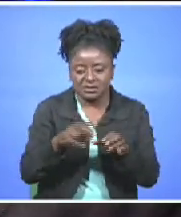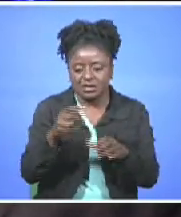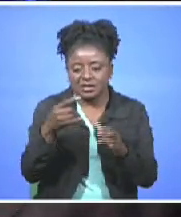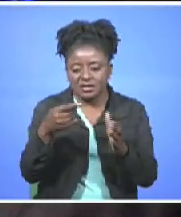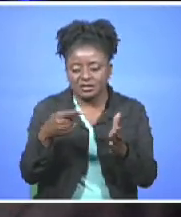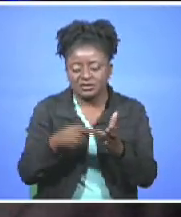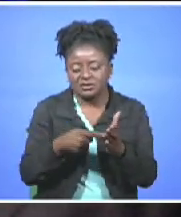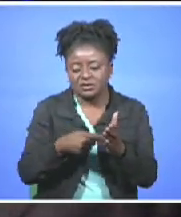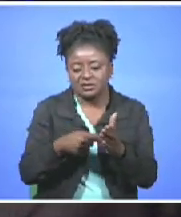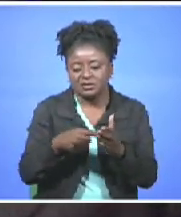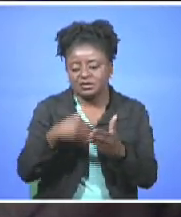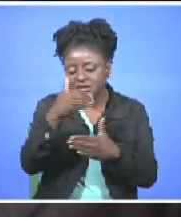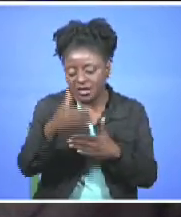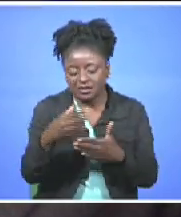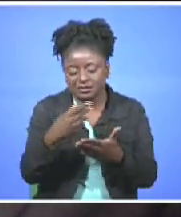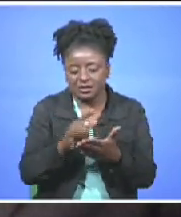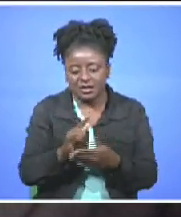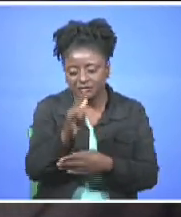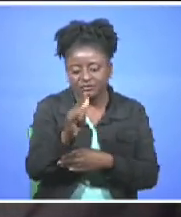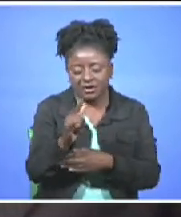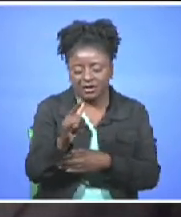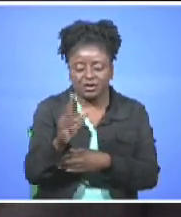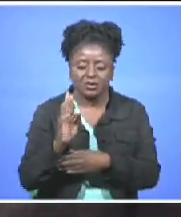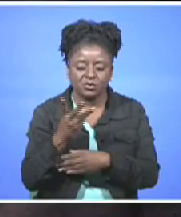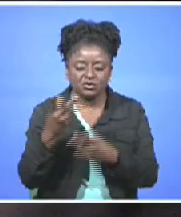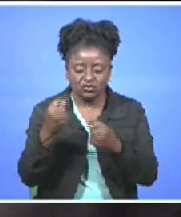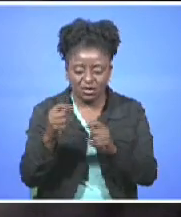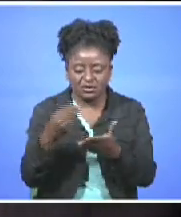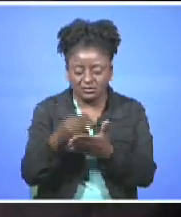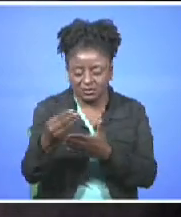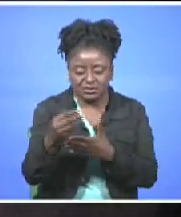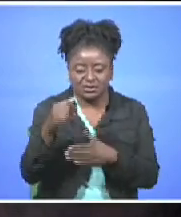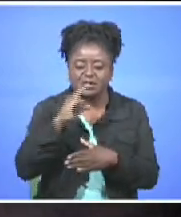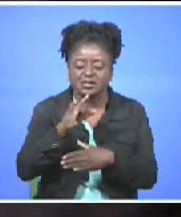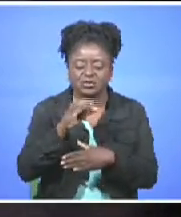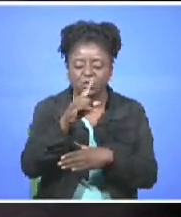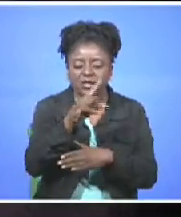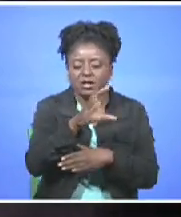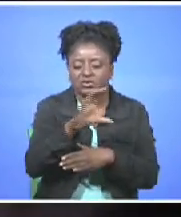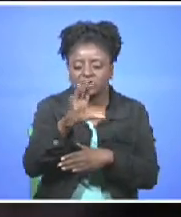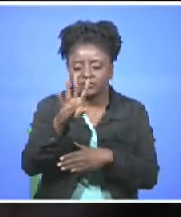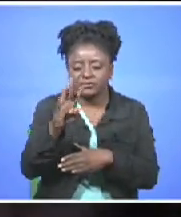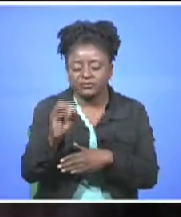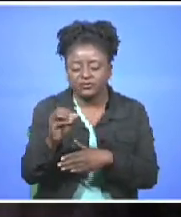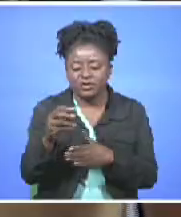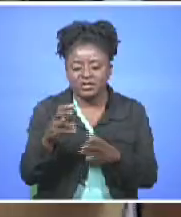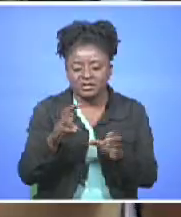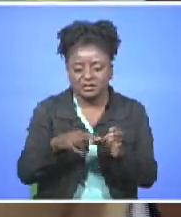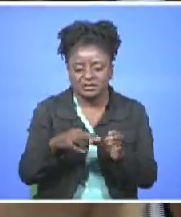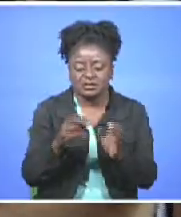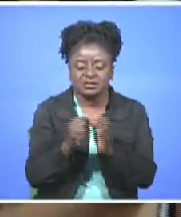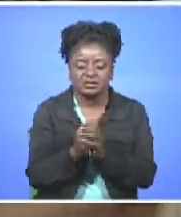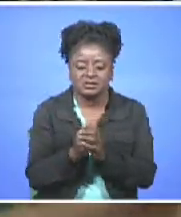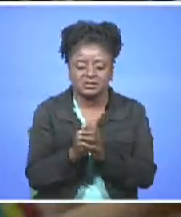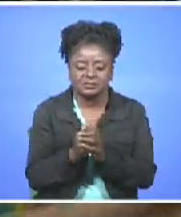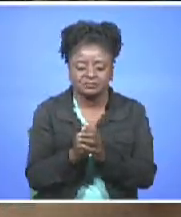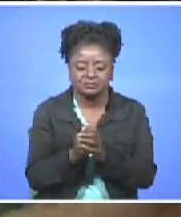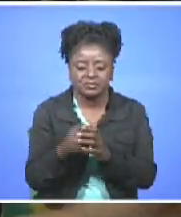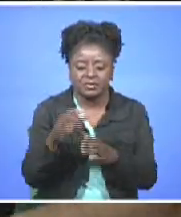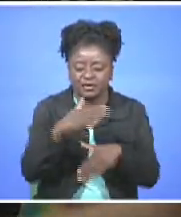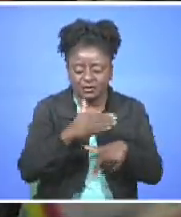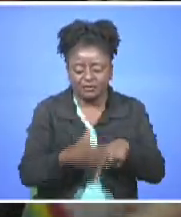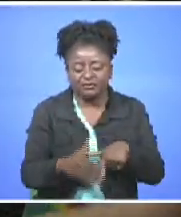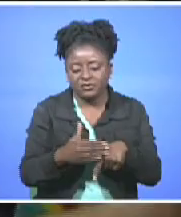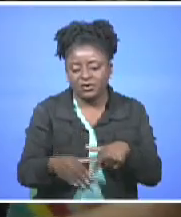140 seats, and this is where we believe that really the market is expanding, so we got to use a bigger aircraft. Cooper says the Florida market